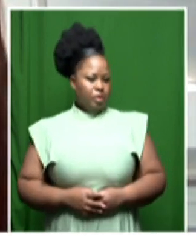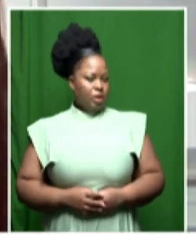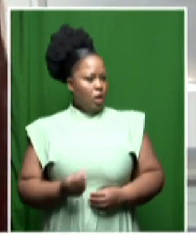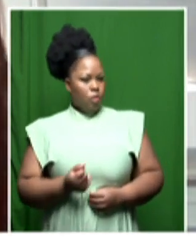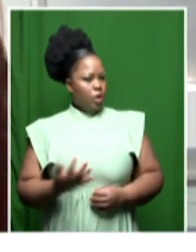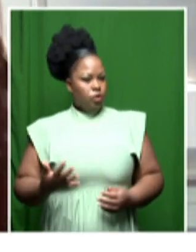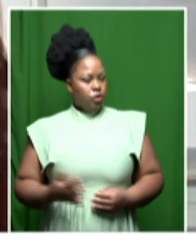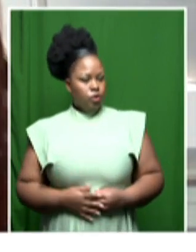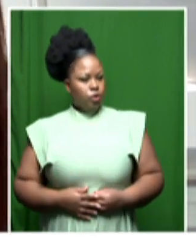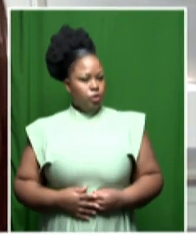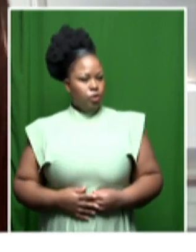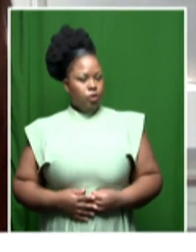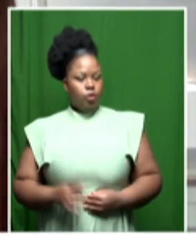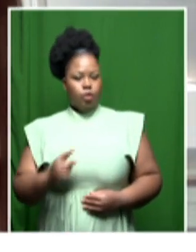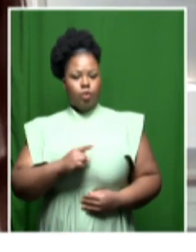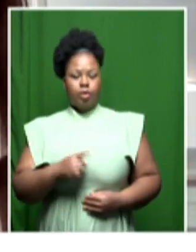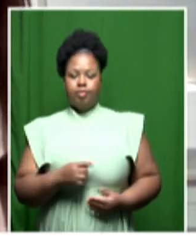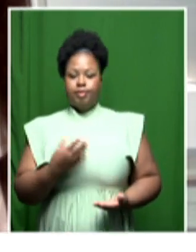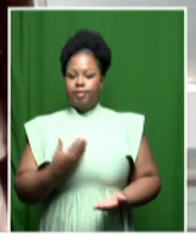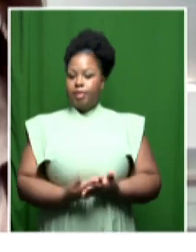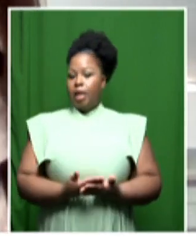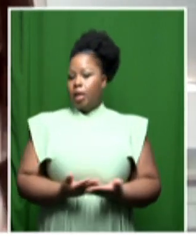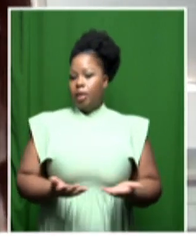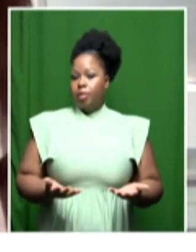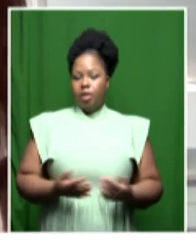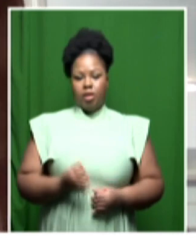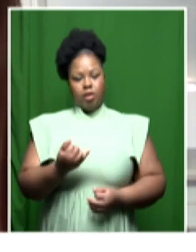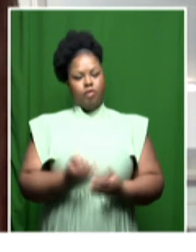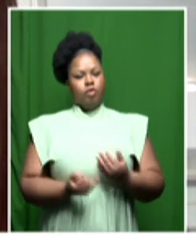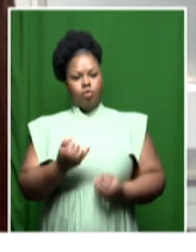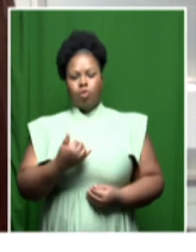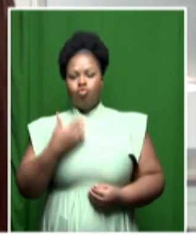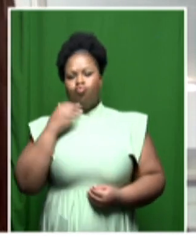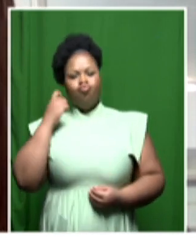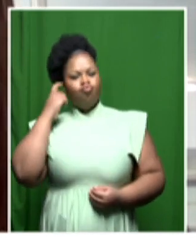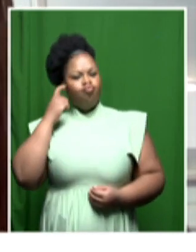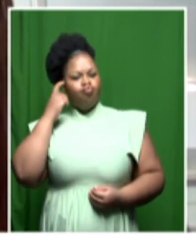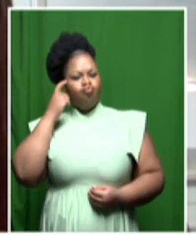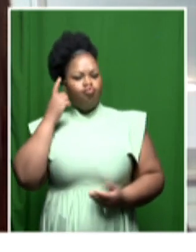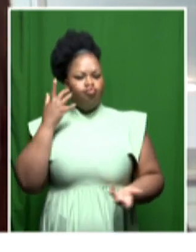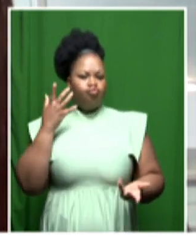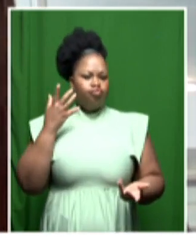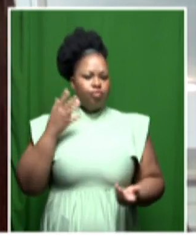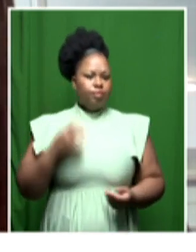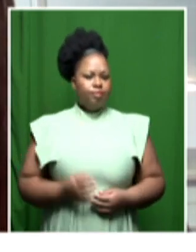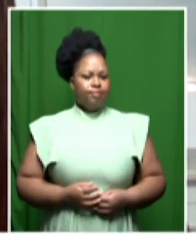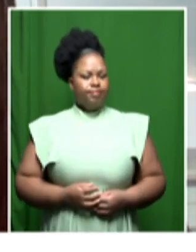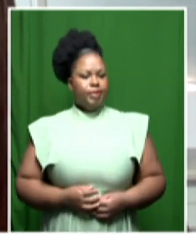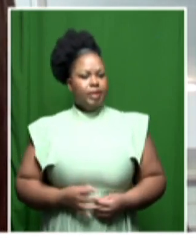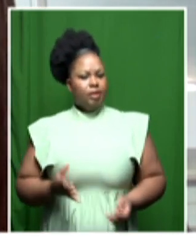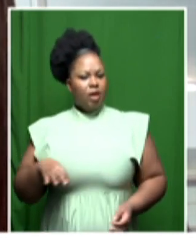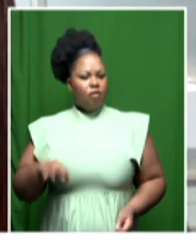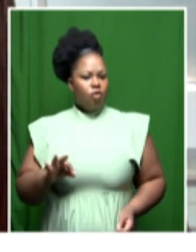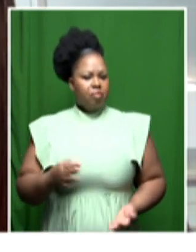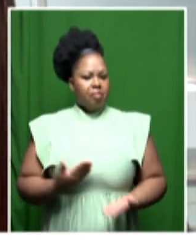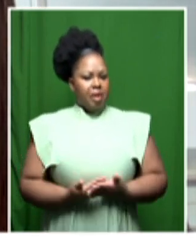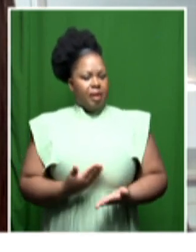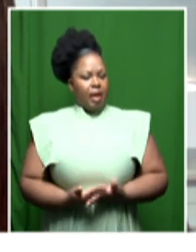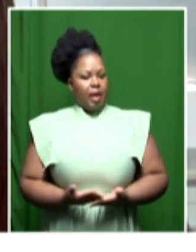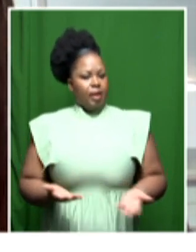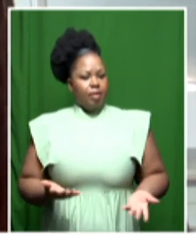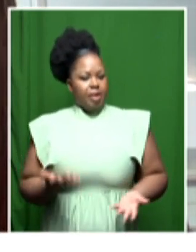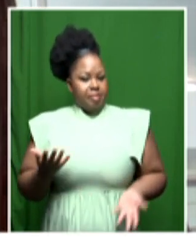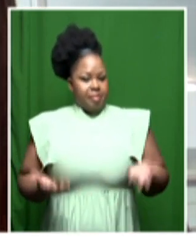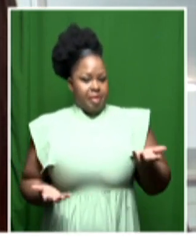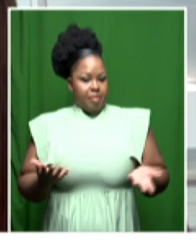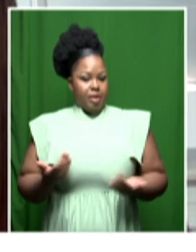much. I mean, because obviously, you know, it could be an individual that's sitting there and thinking, well, you know, that sounds affordable to me. Perhaps